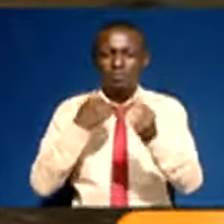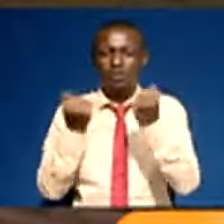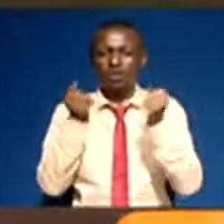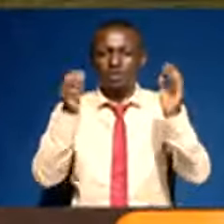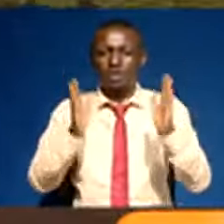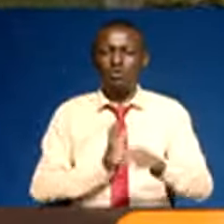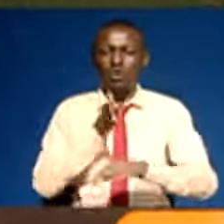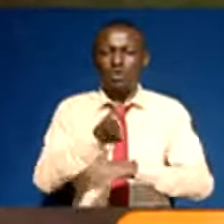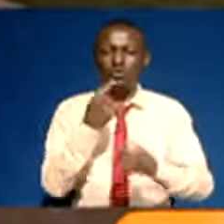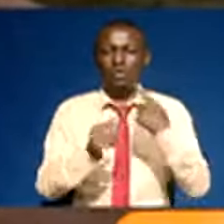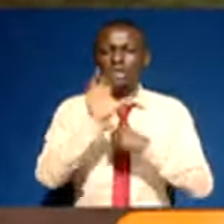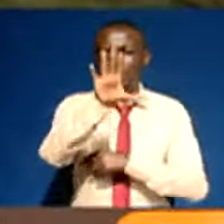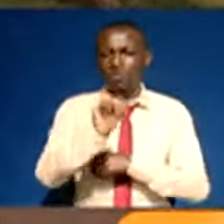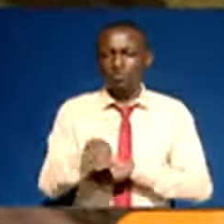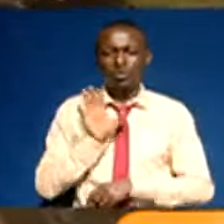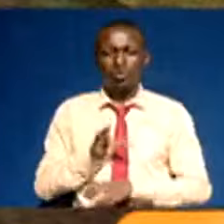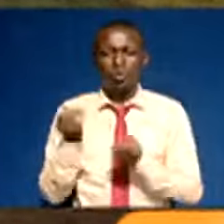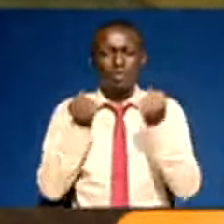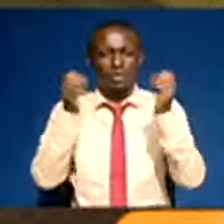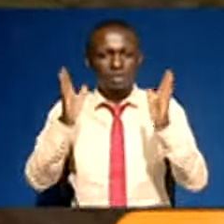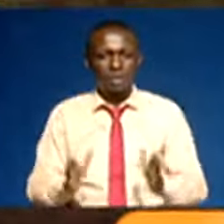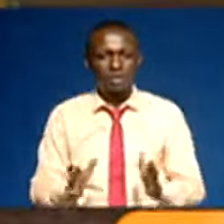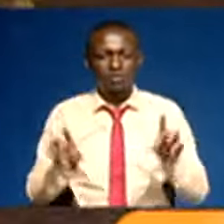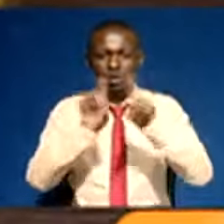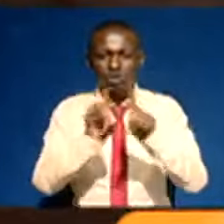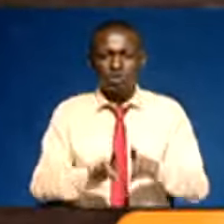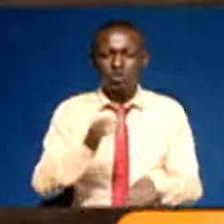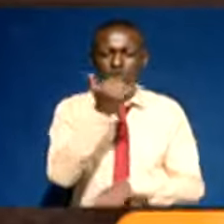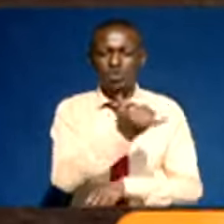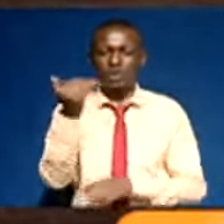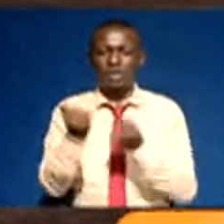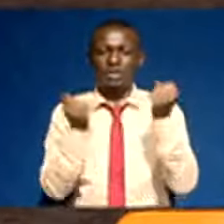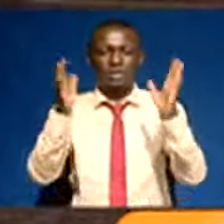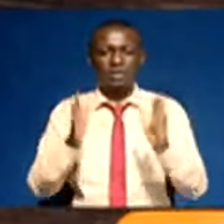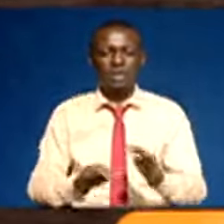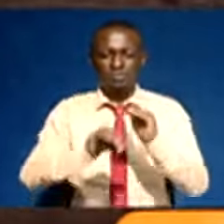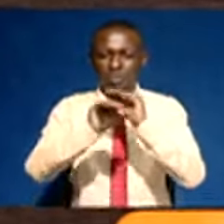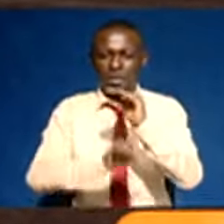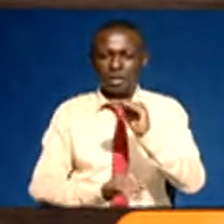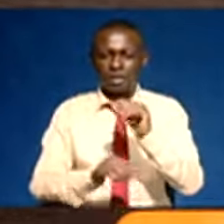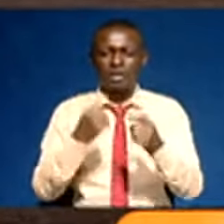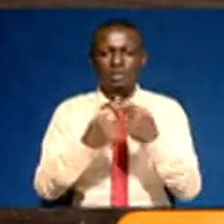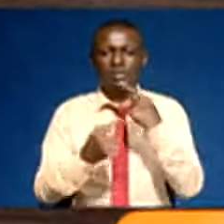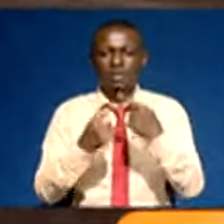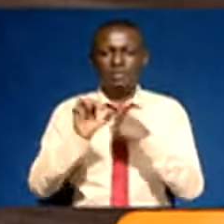50 years old, a female driver, and a junior driver who is below 30.